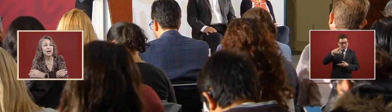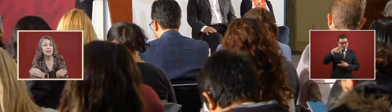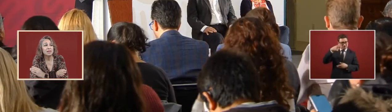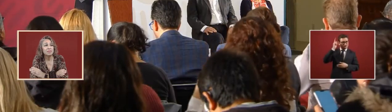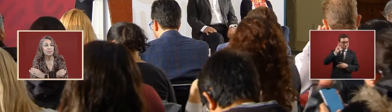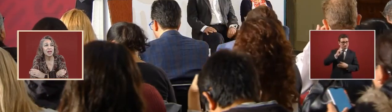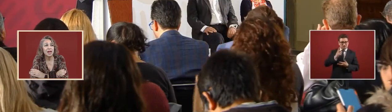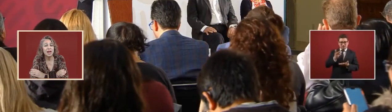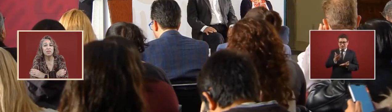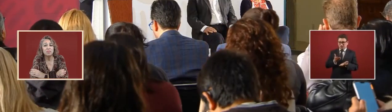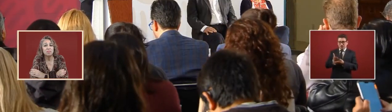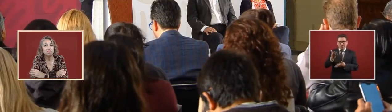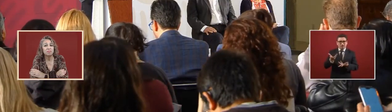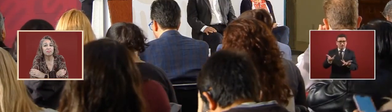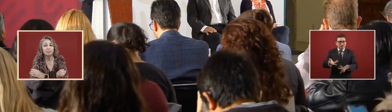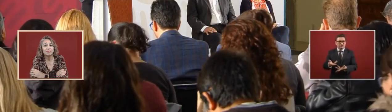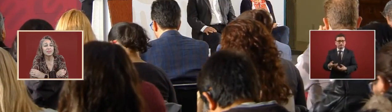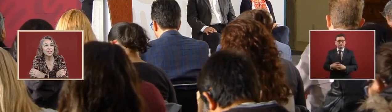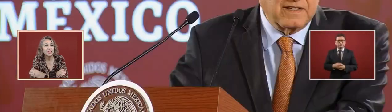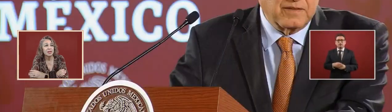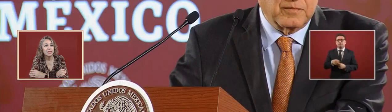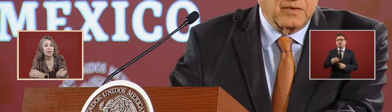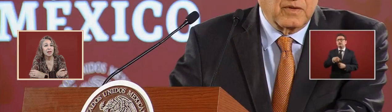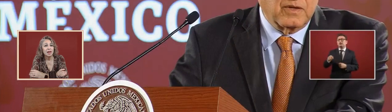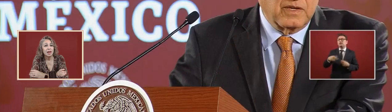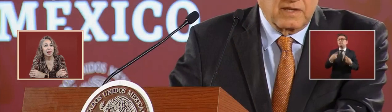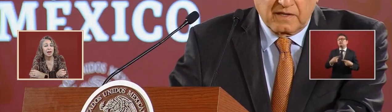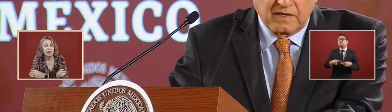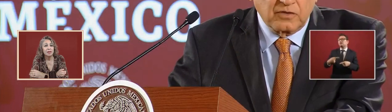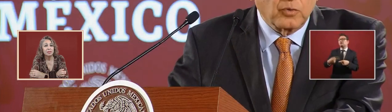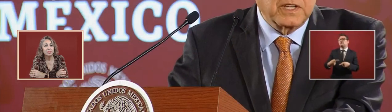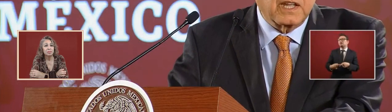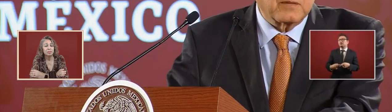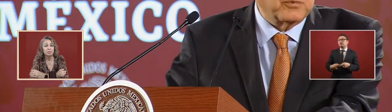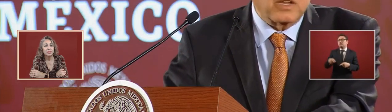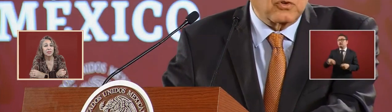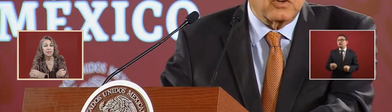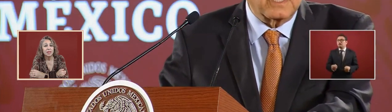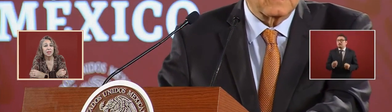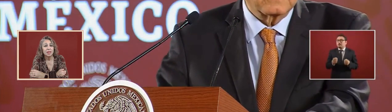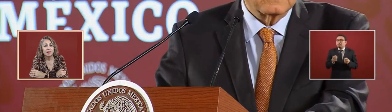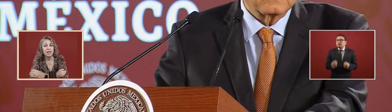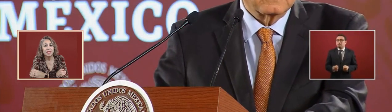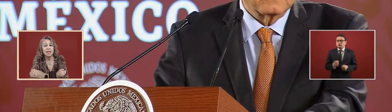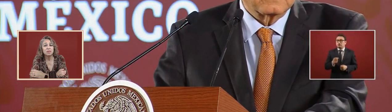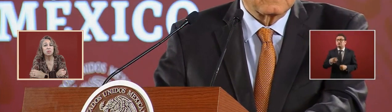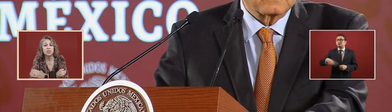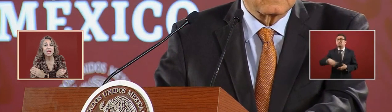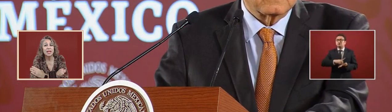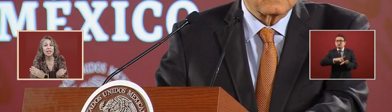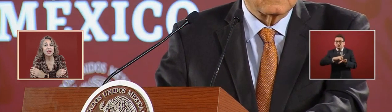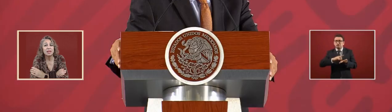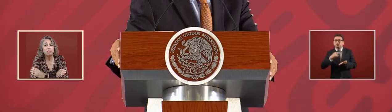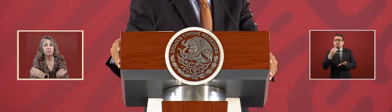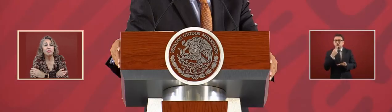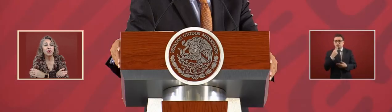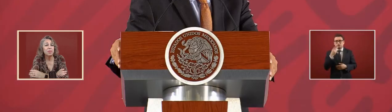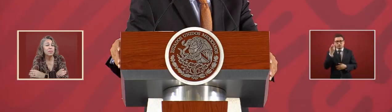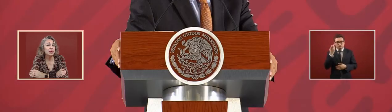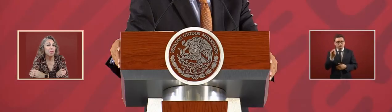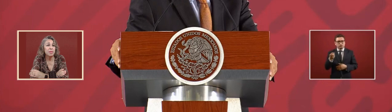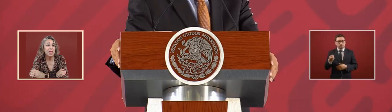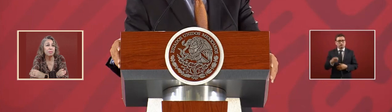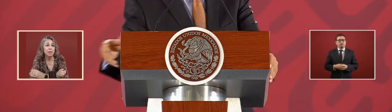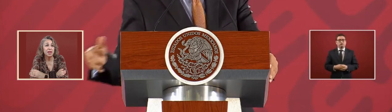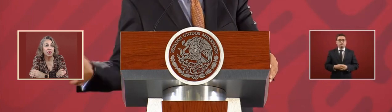y seguramente de gente dominada por la droga. That is most likely from